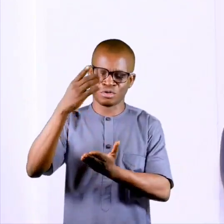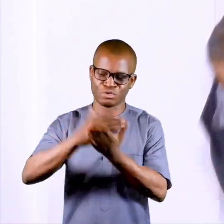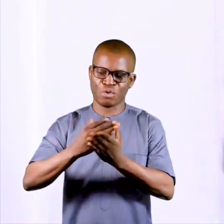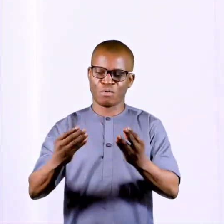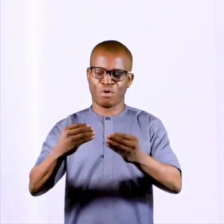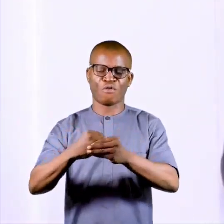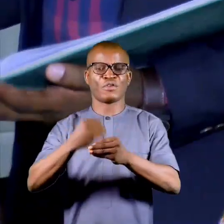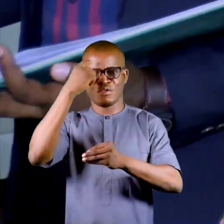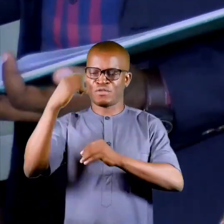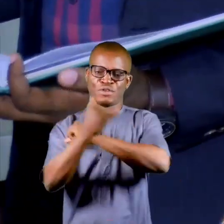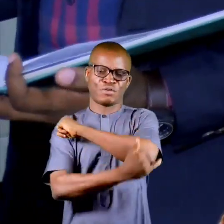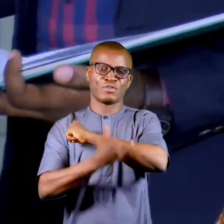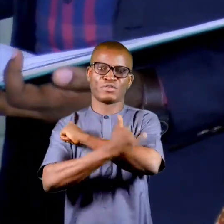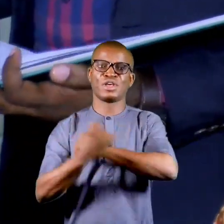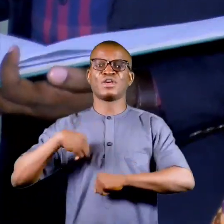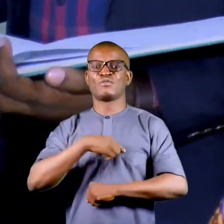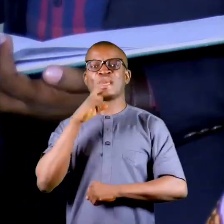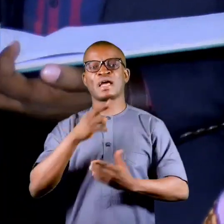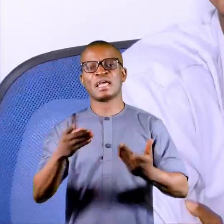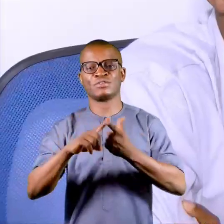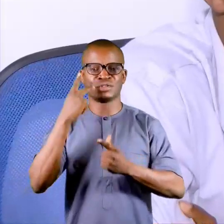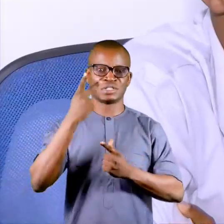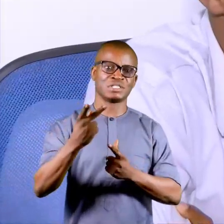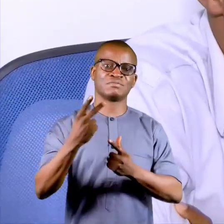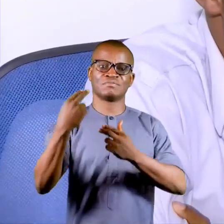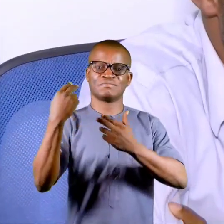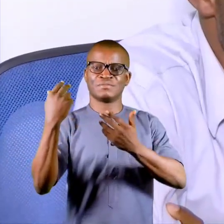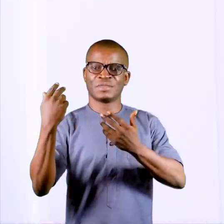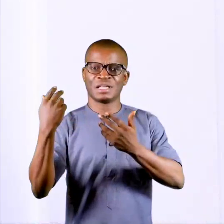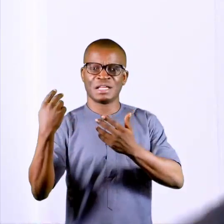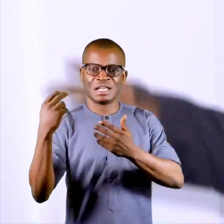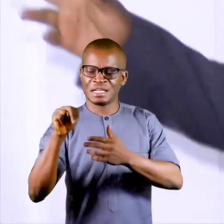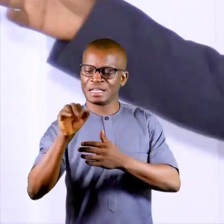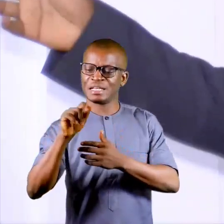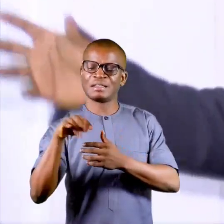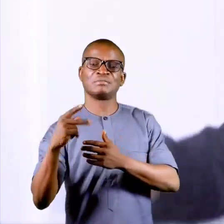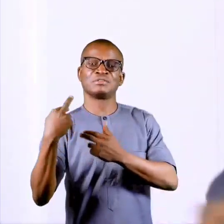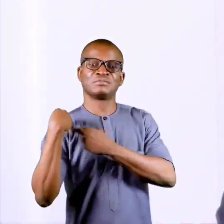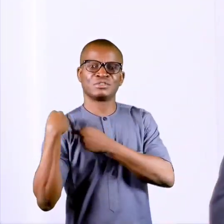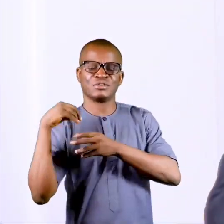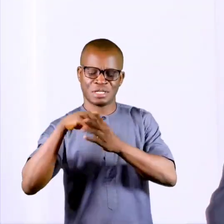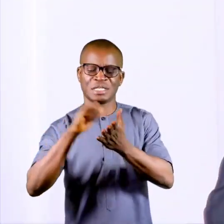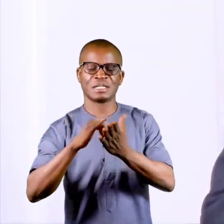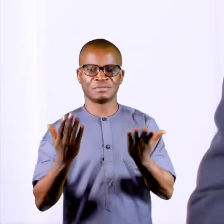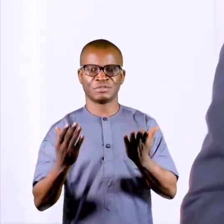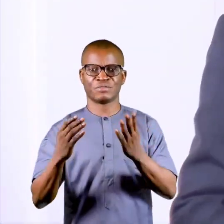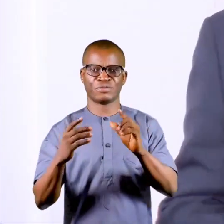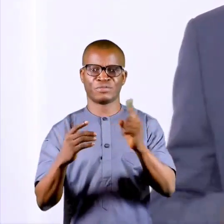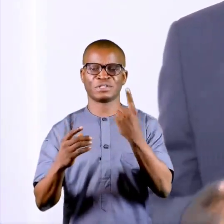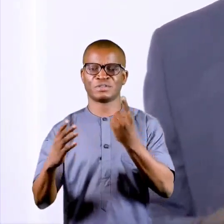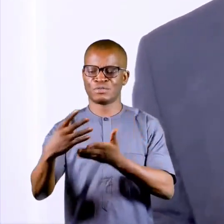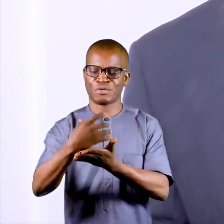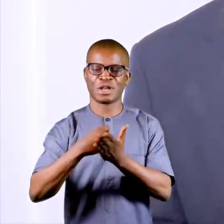the country. We are here to see the role NAPTIP is also going to be playing on that dashboard. One,